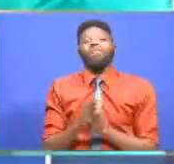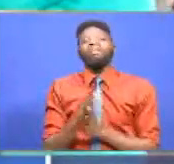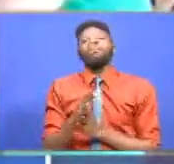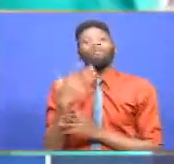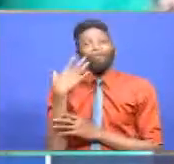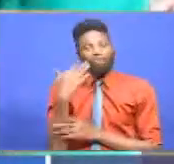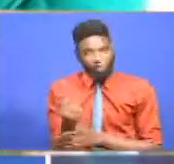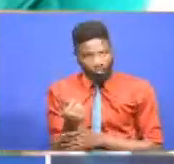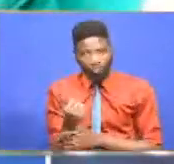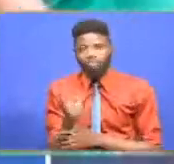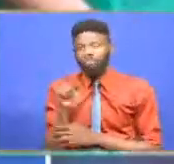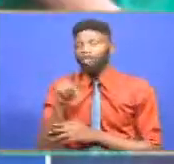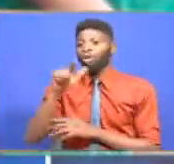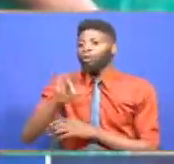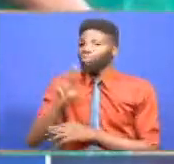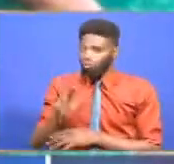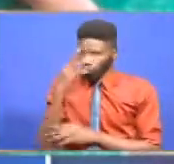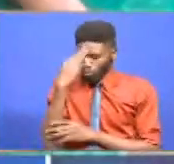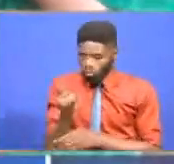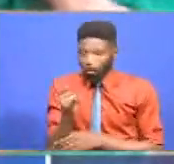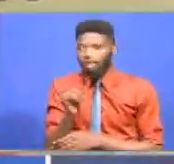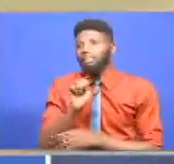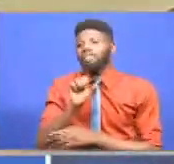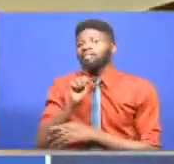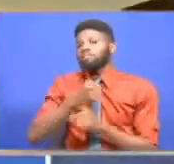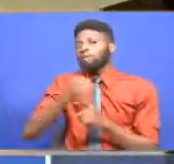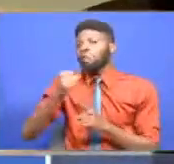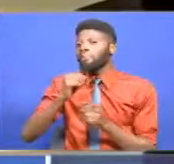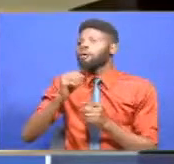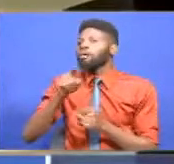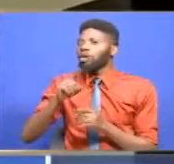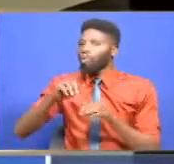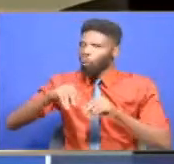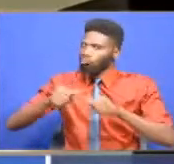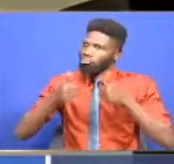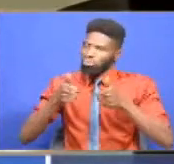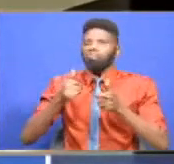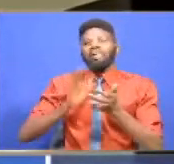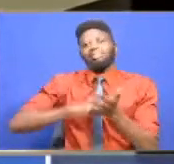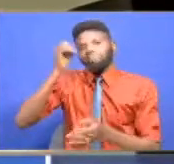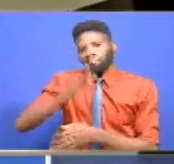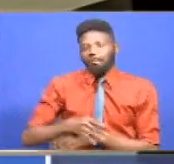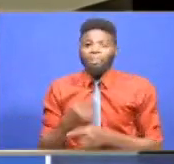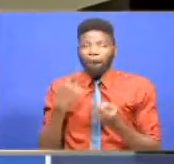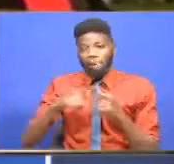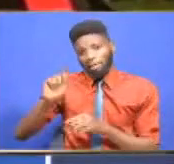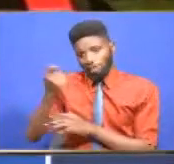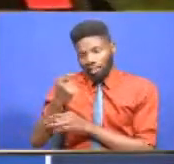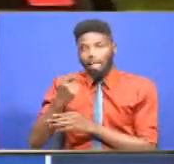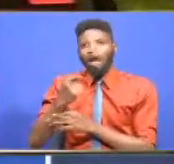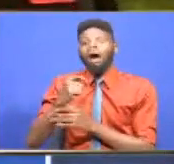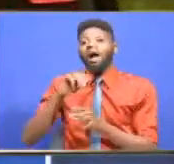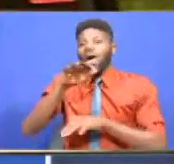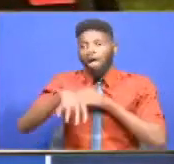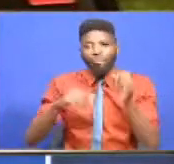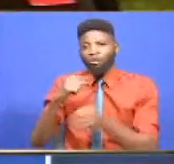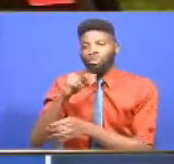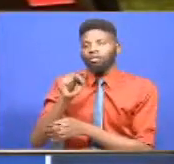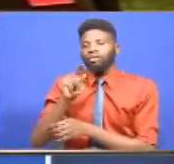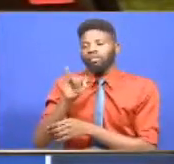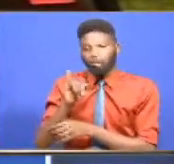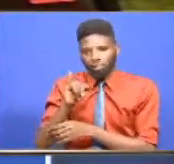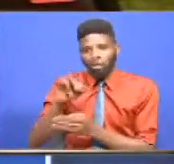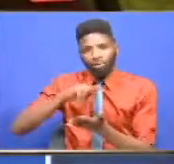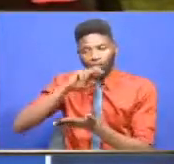uptake blamed on prohibitive cost of the high-quality semen. However, the Kenya Animal Genetic Resource Center says in its five-year